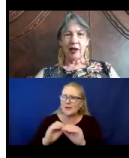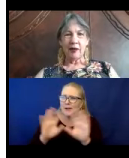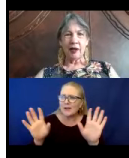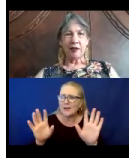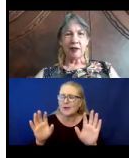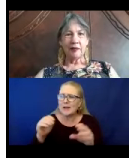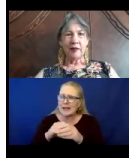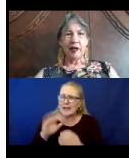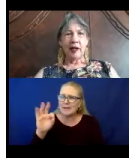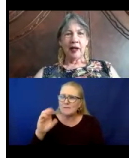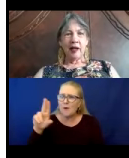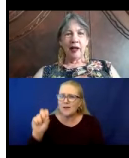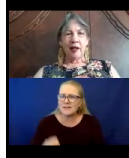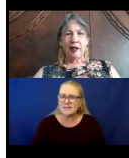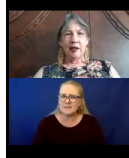I know that feeling.